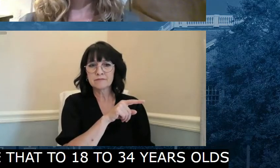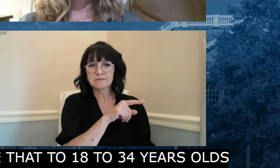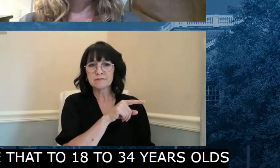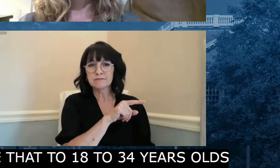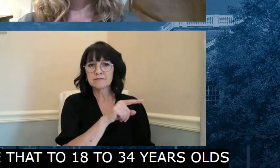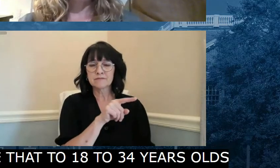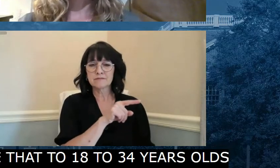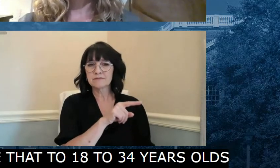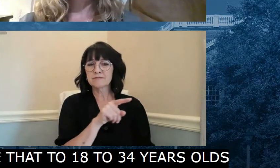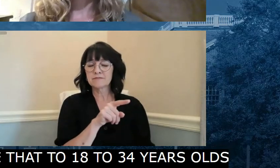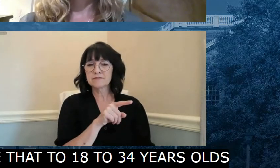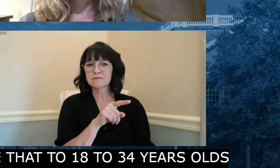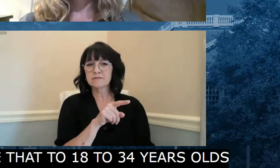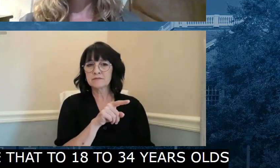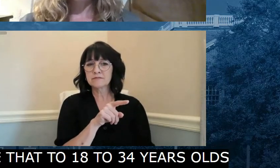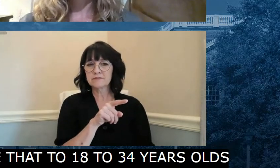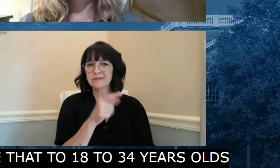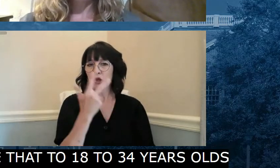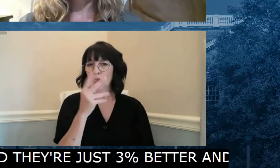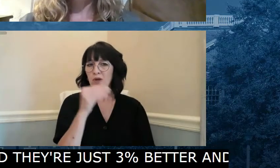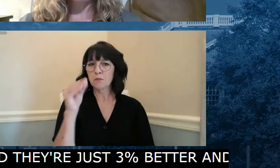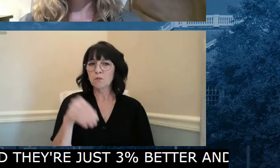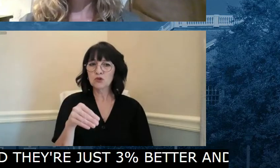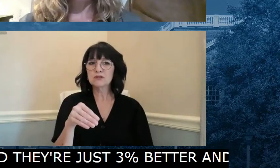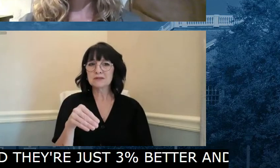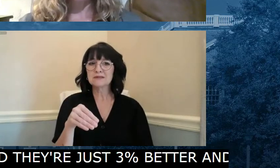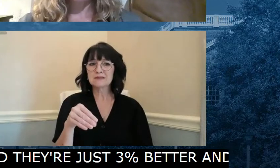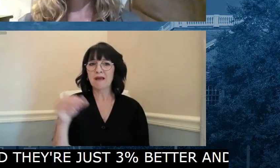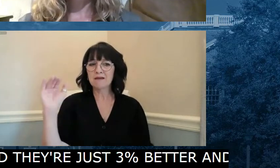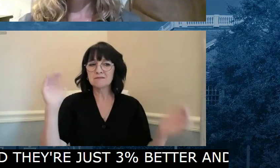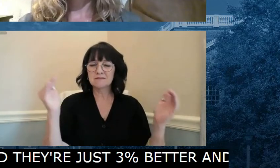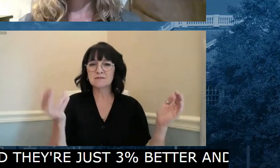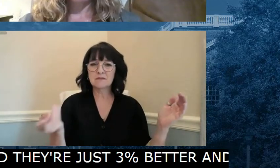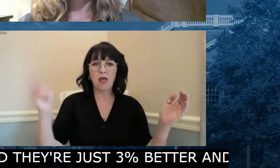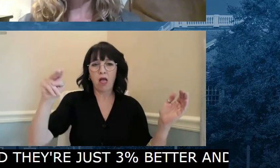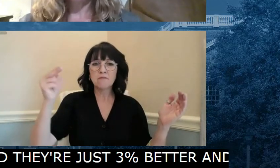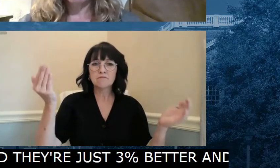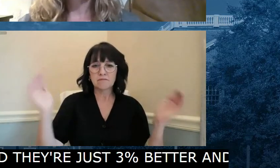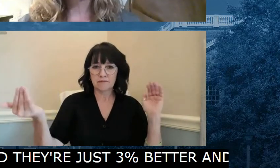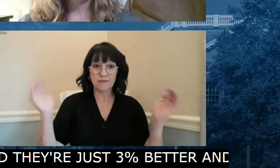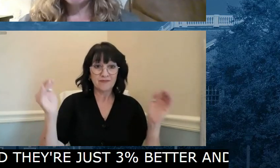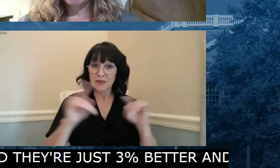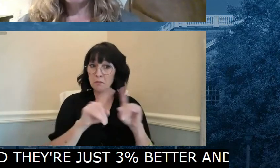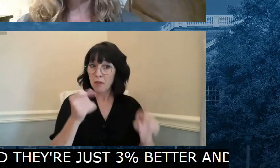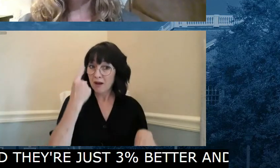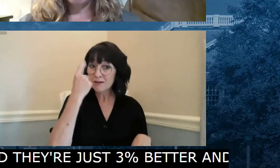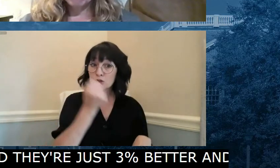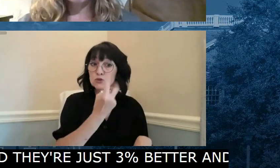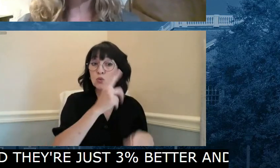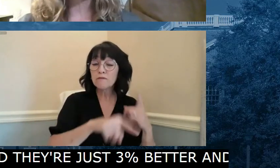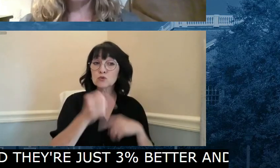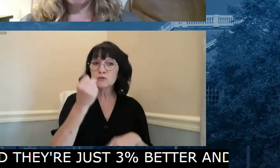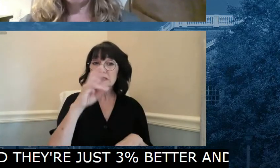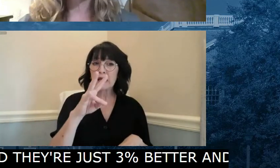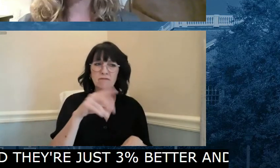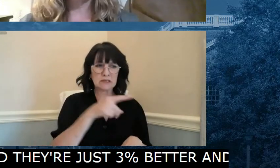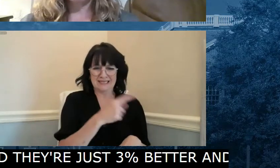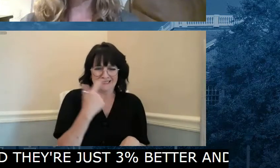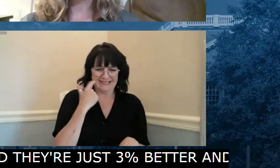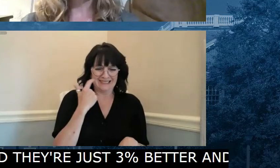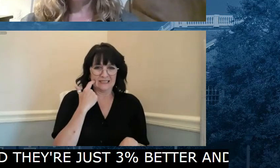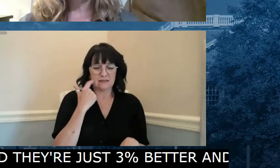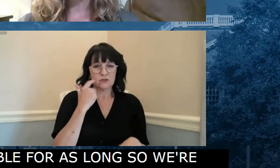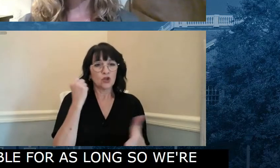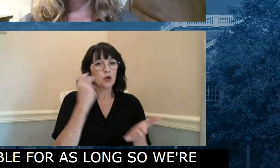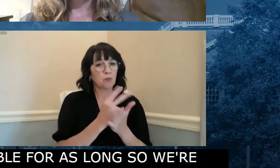12 to 17s have not been eligible for as long. So we're making progress. We're going to continue to